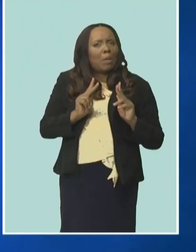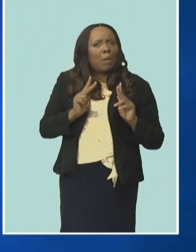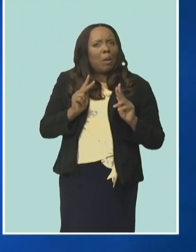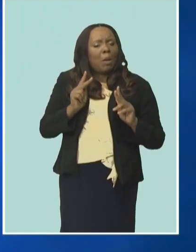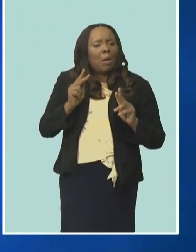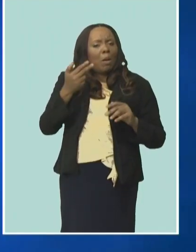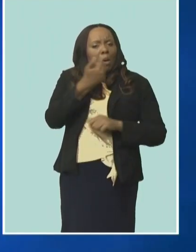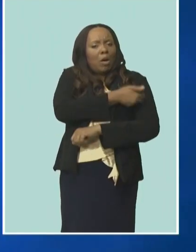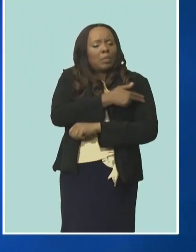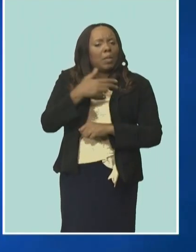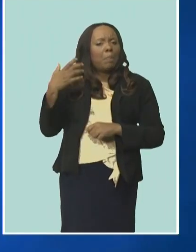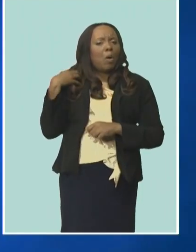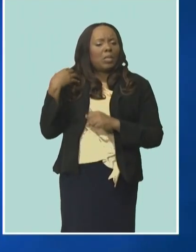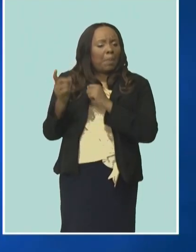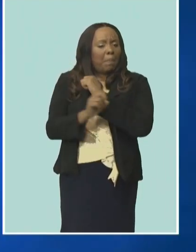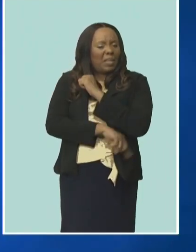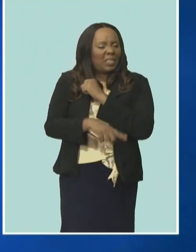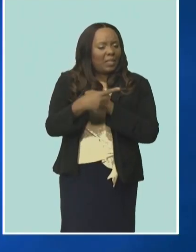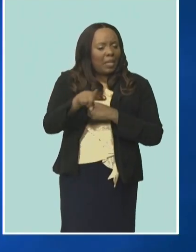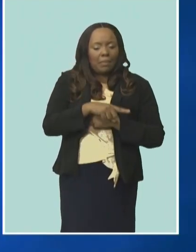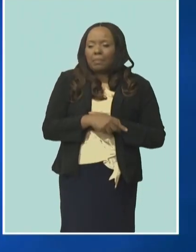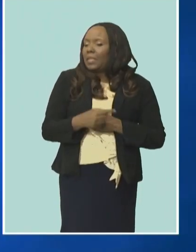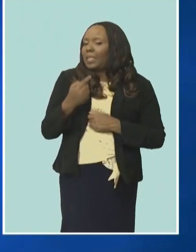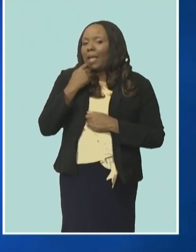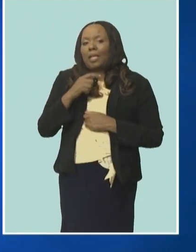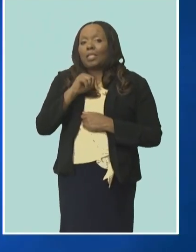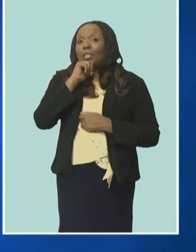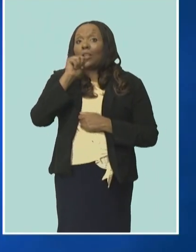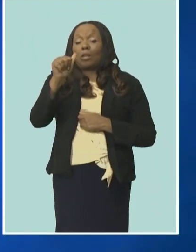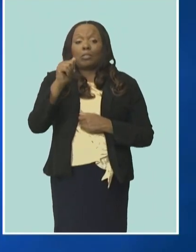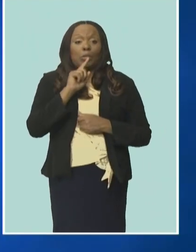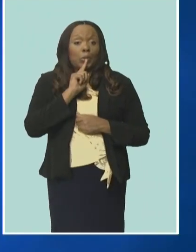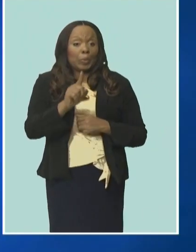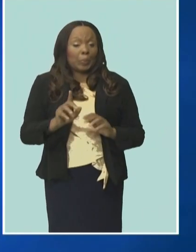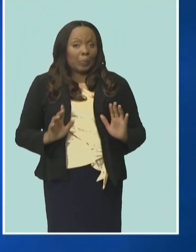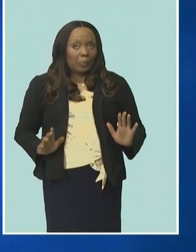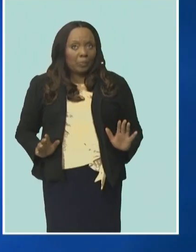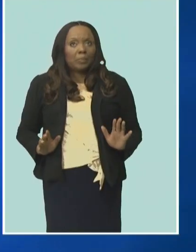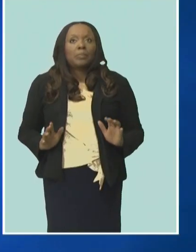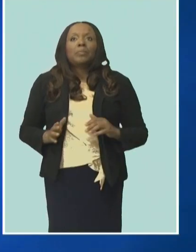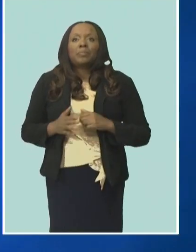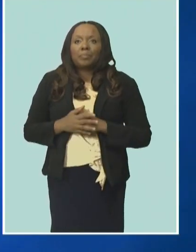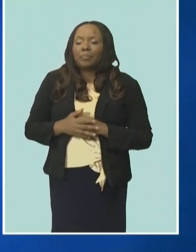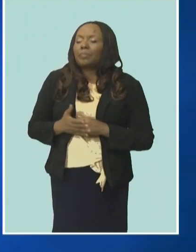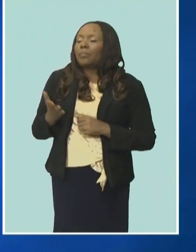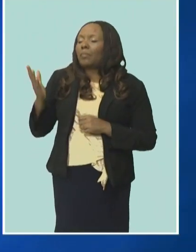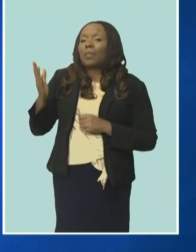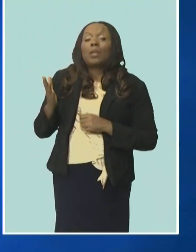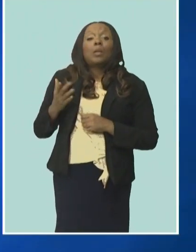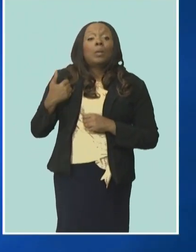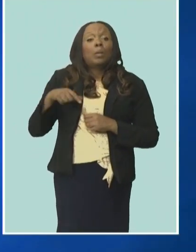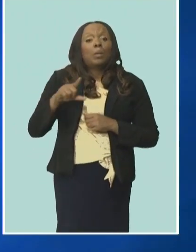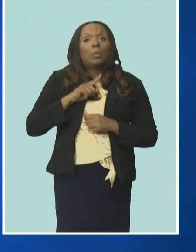The decision was driven solely by the need to address acute staffing shortages at the district hospitals and to